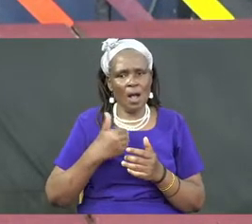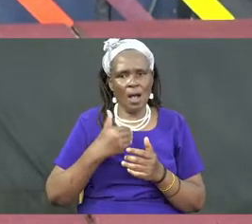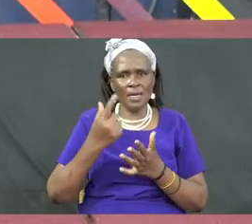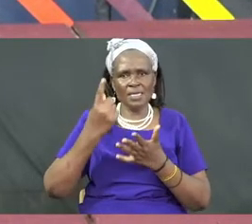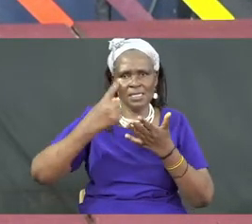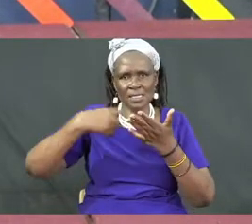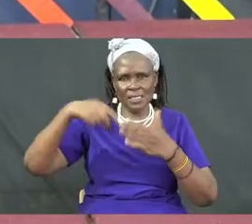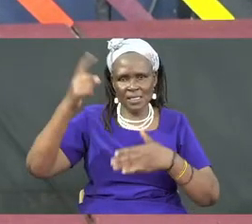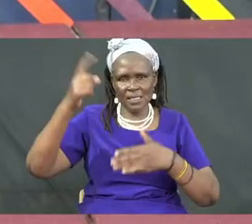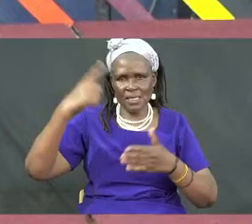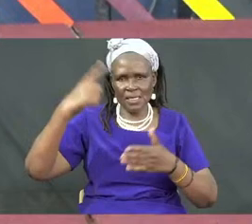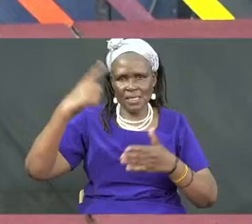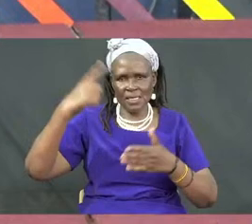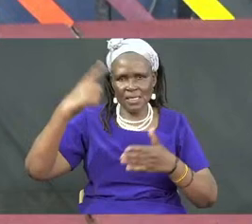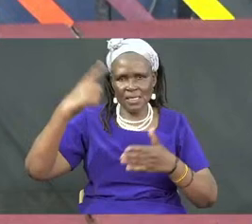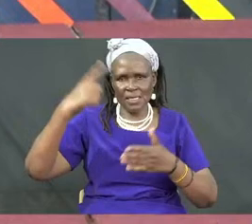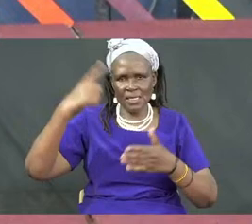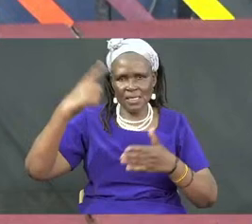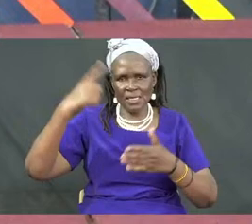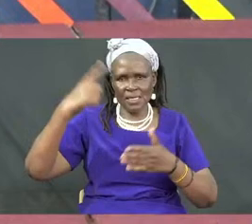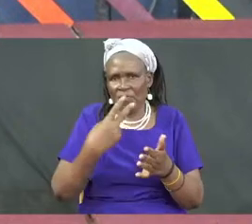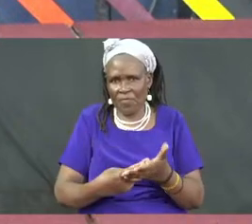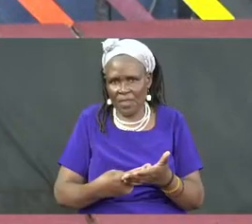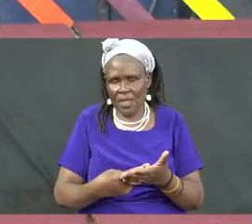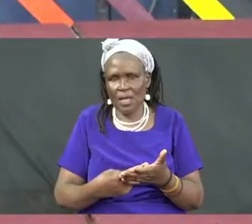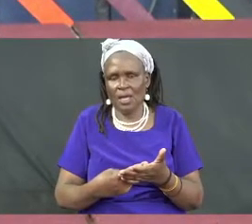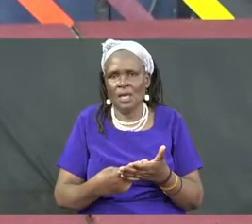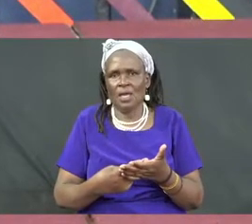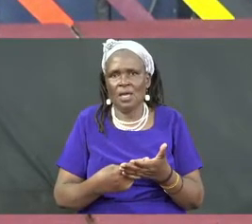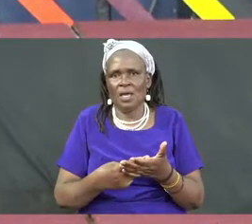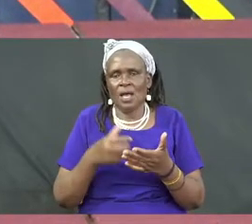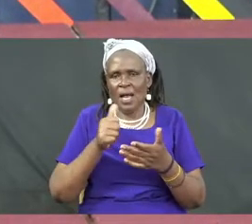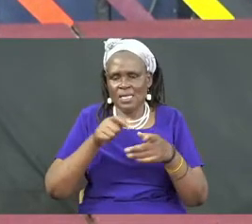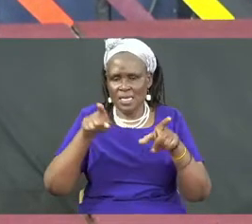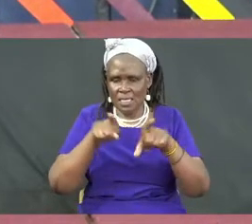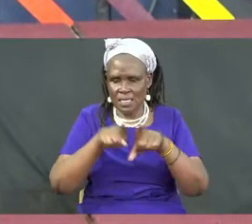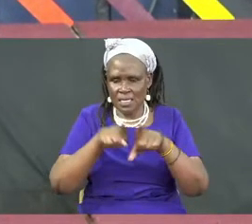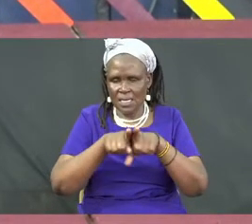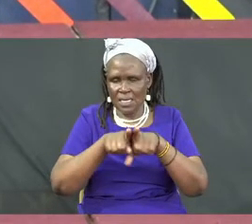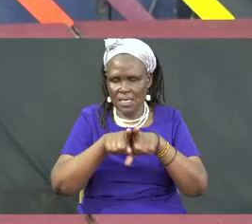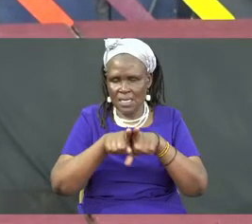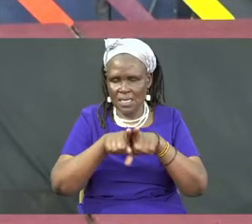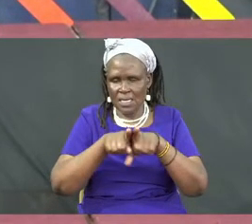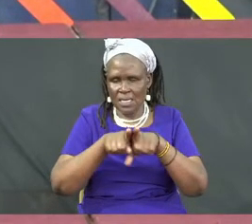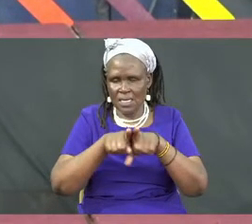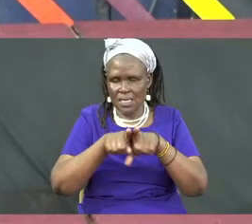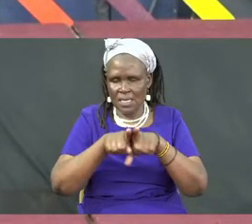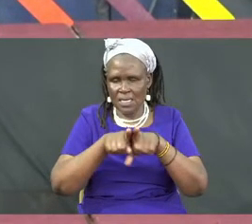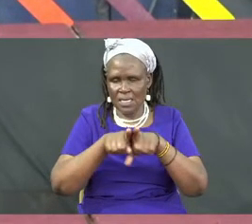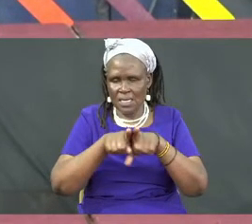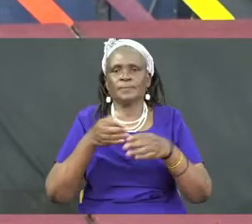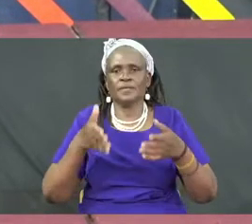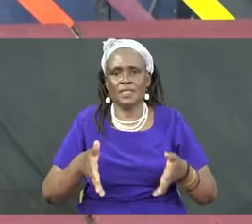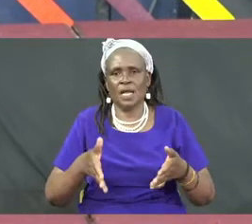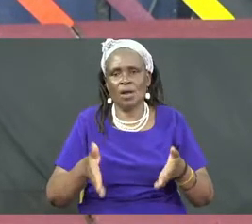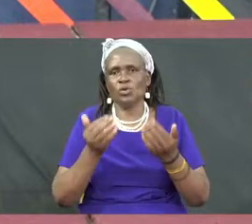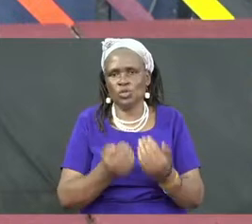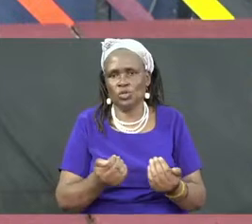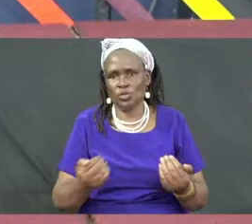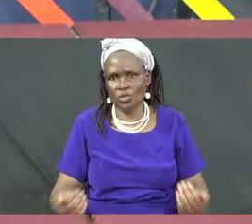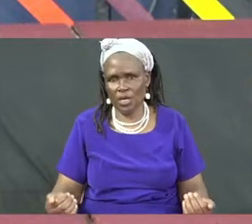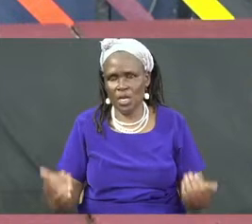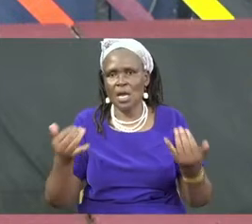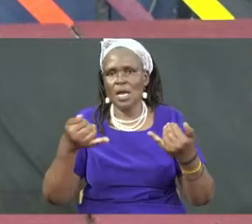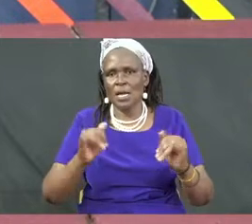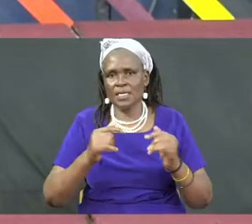succeeded and yet failed at the same time. Now, children, let